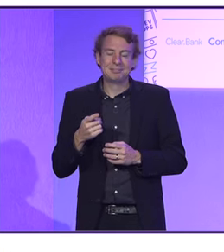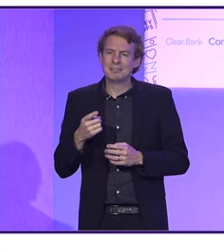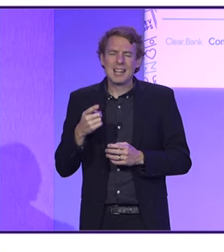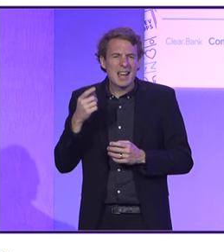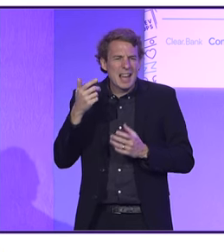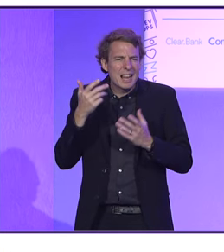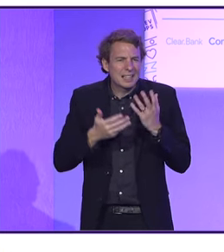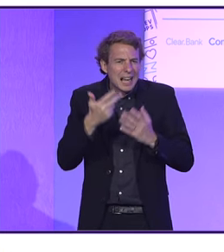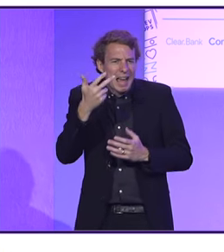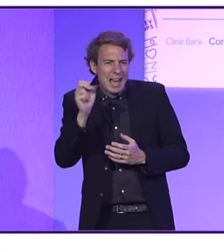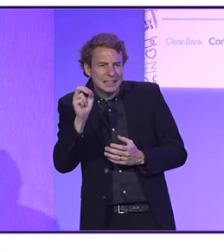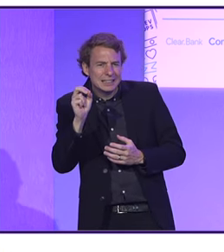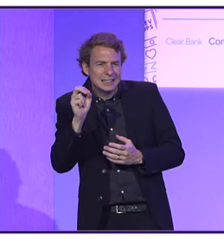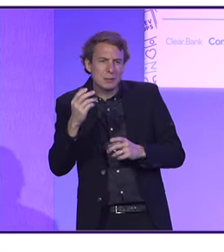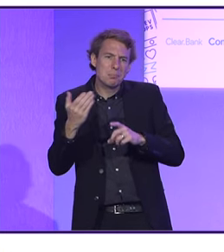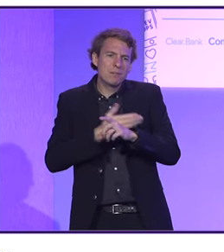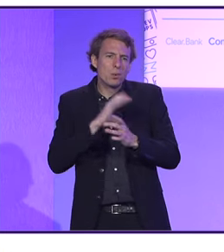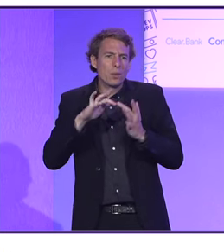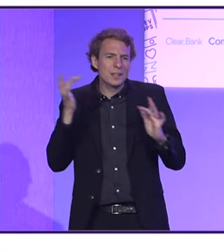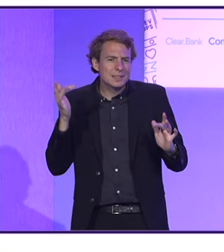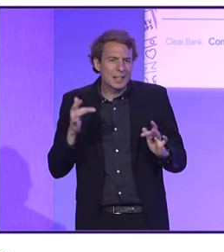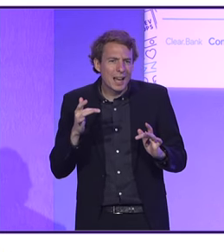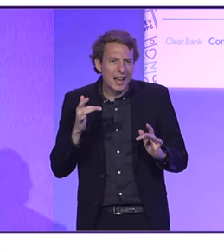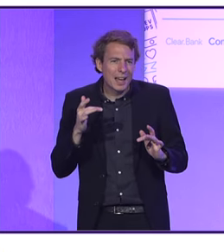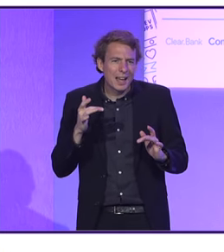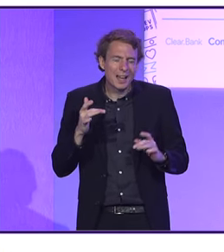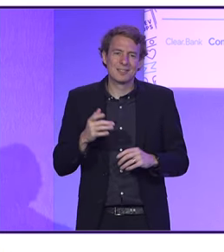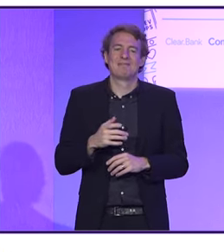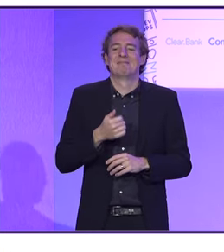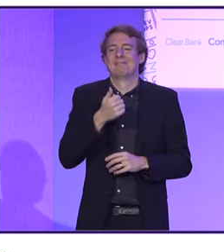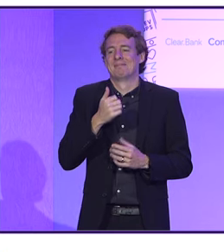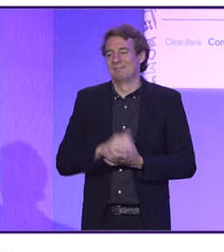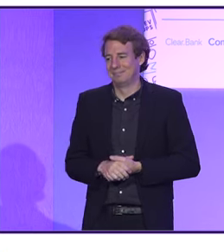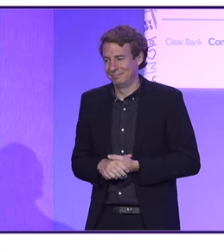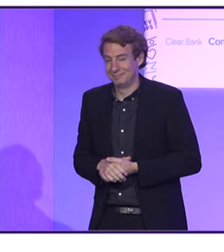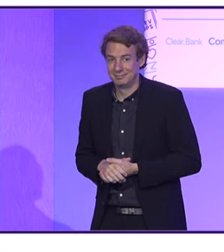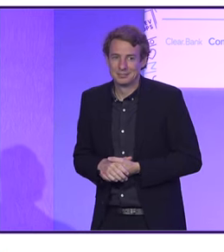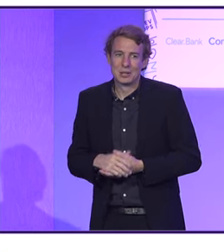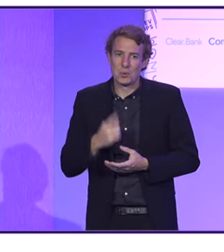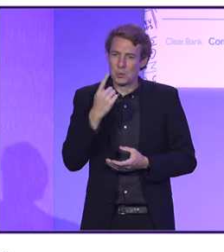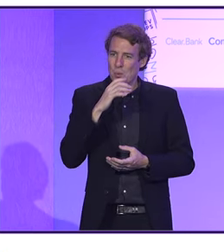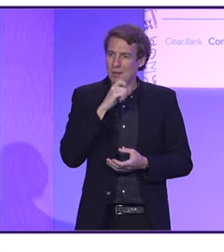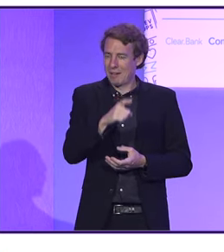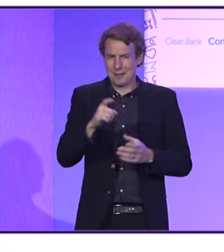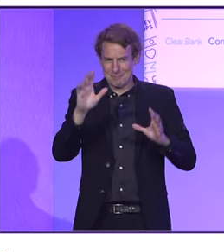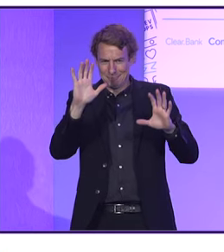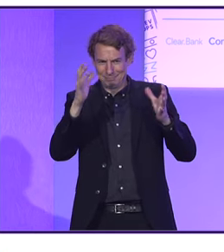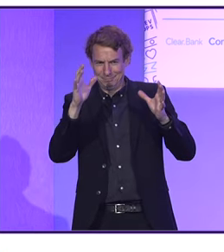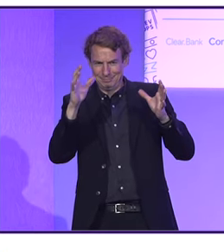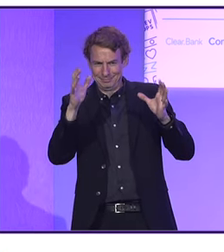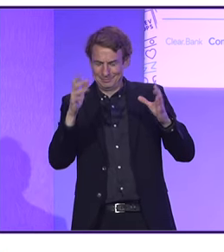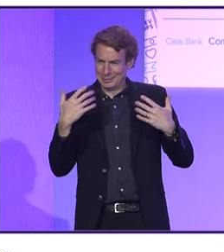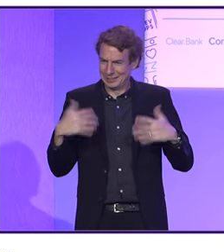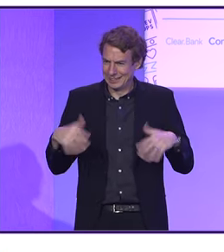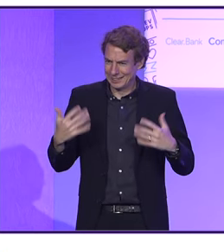How about the 80s? Before the internet? One guy. Round of applause for people running services that are going that long. That's